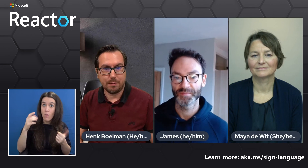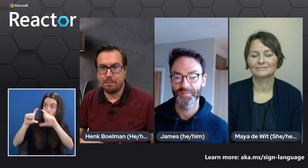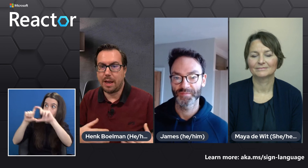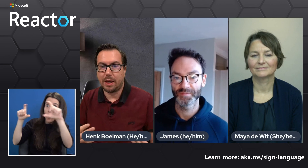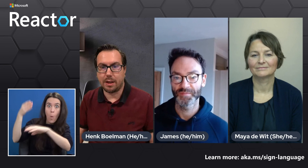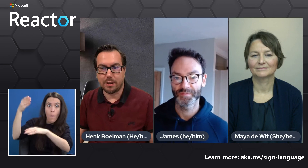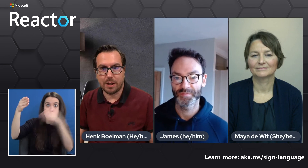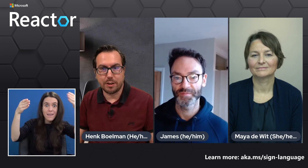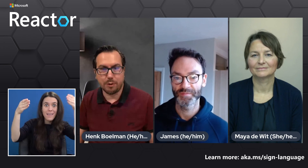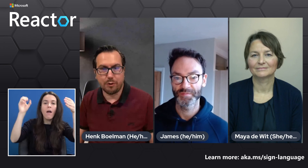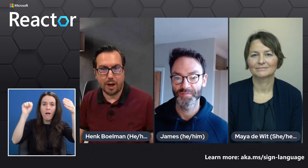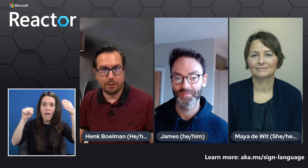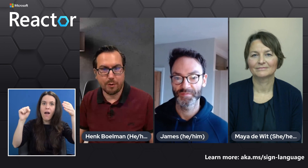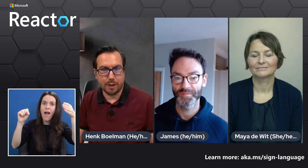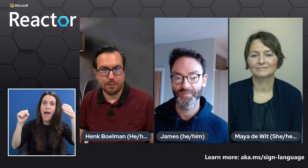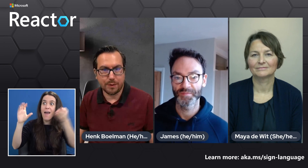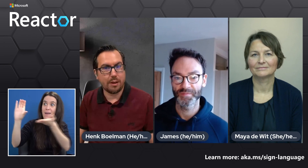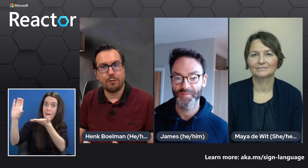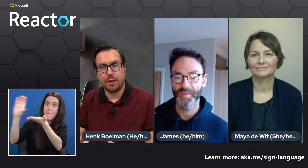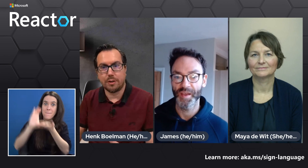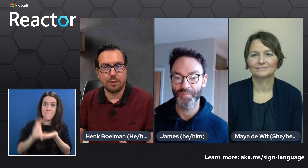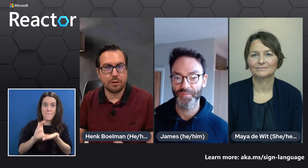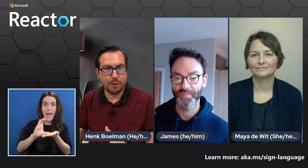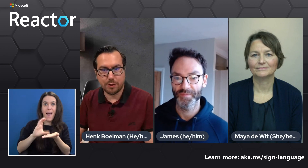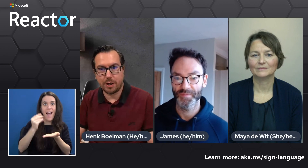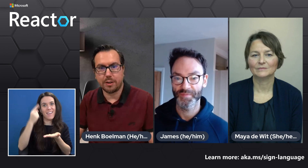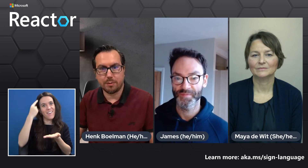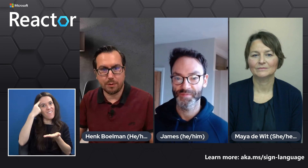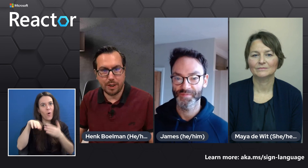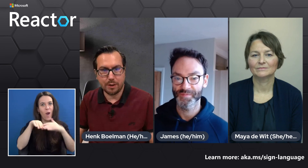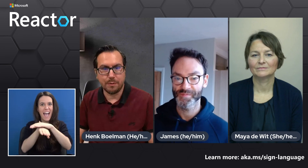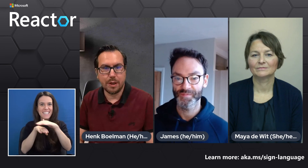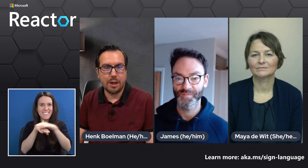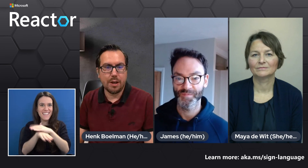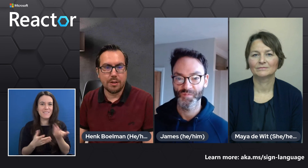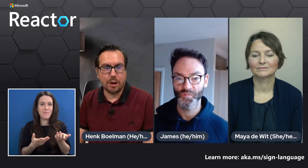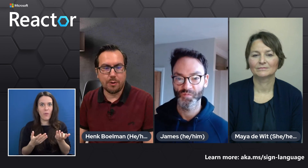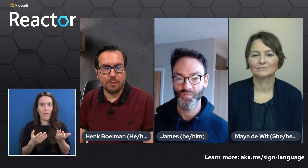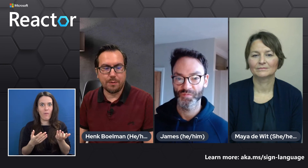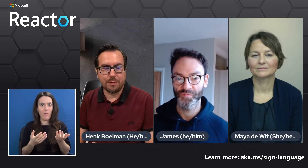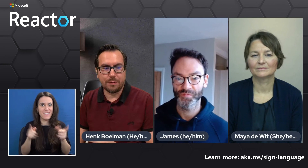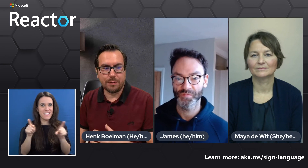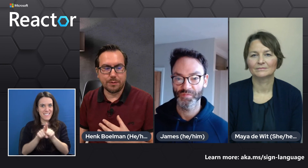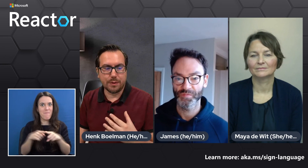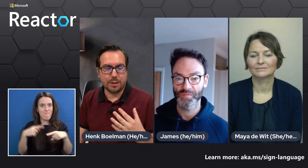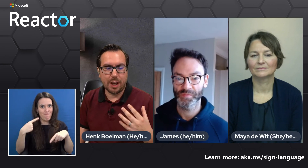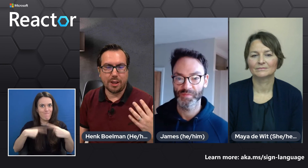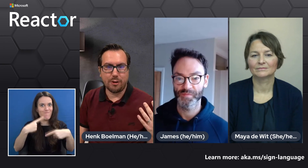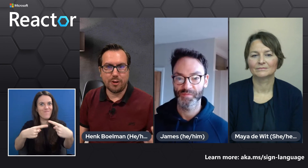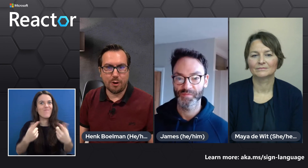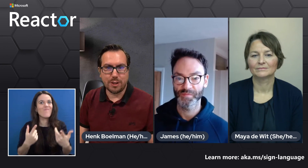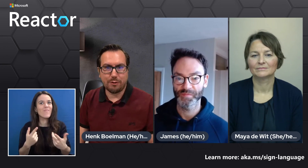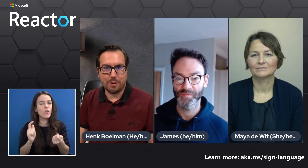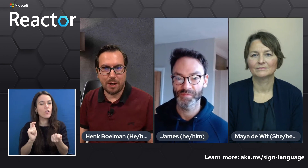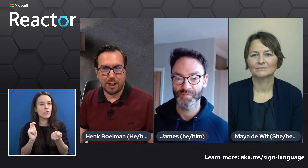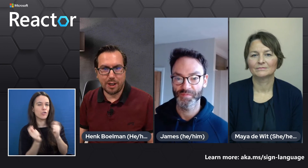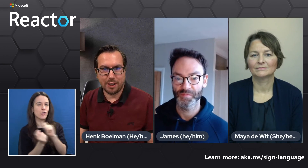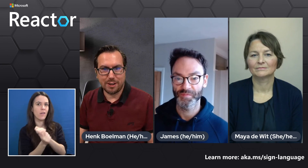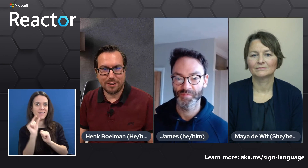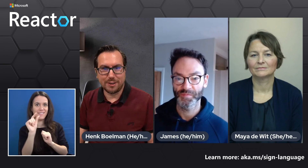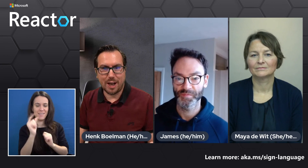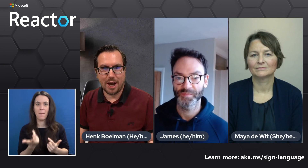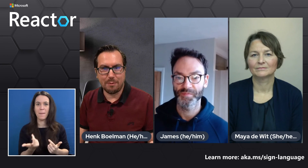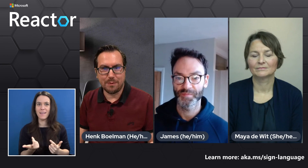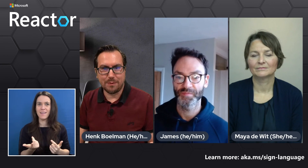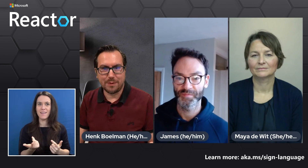by making it accessible for everyone. And you feature your sponsor. That is what we do. So saying you don't have the money